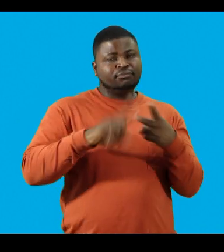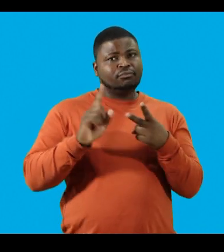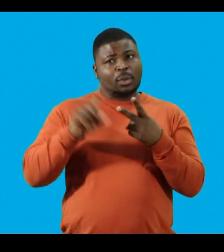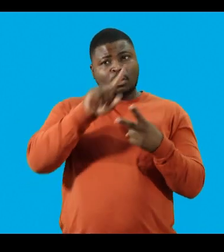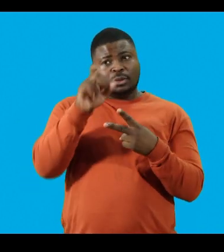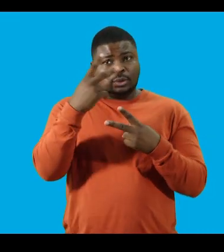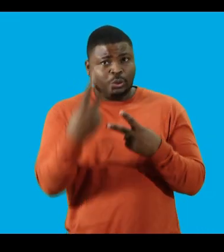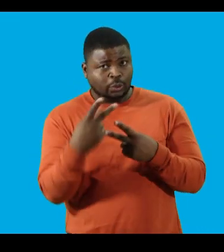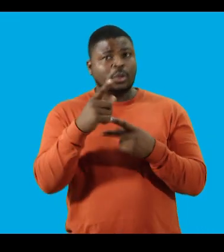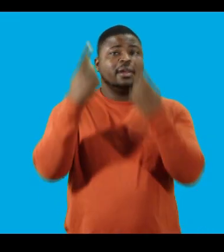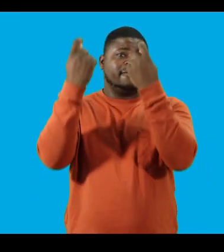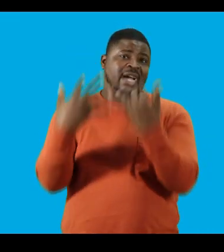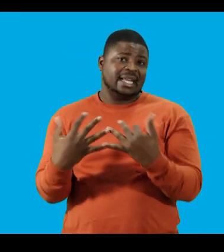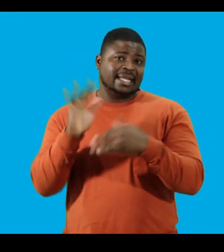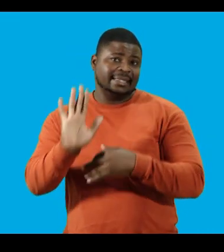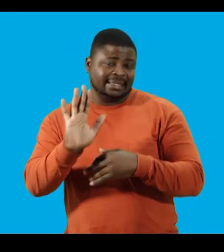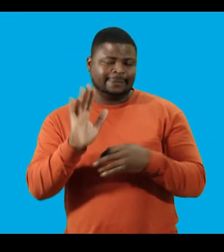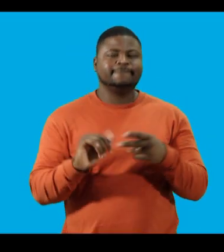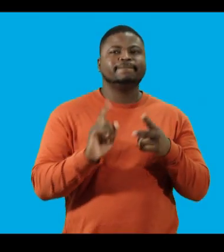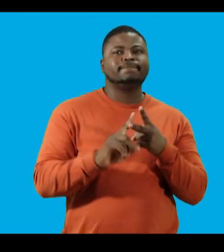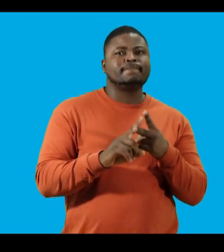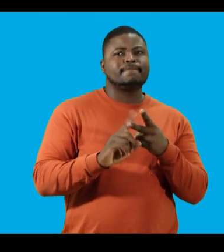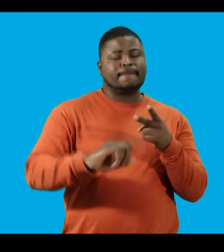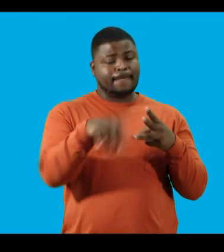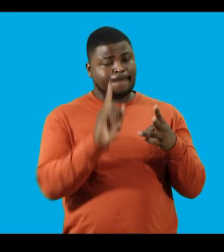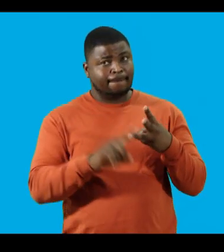Question 2 is finance.